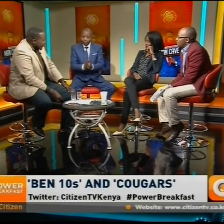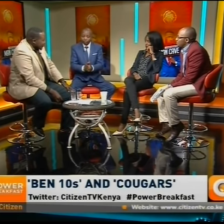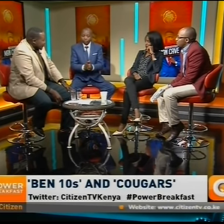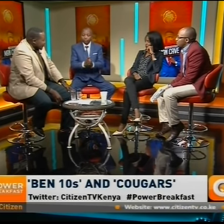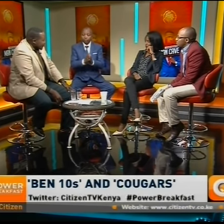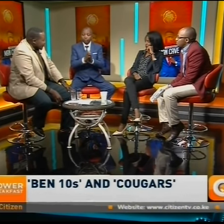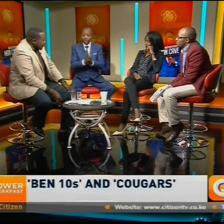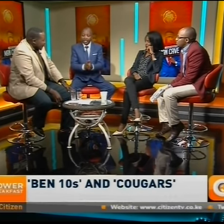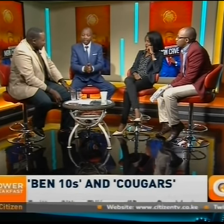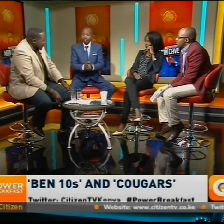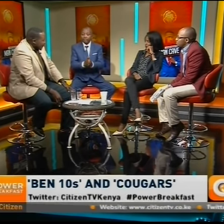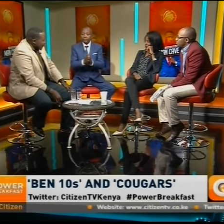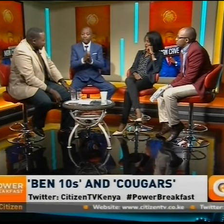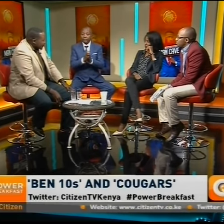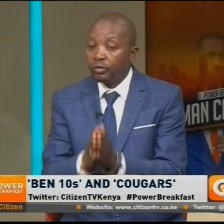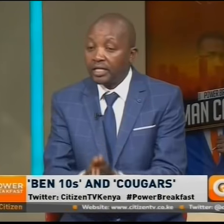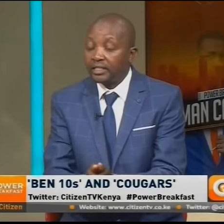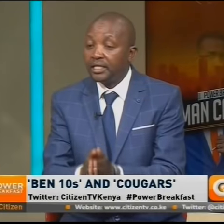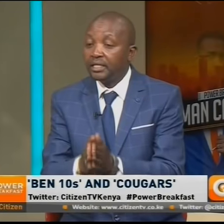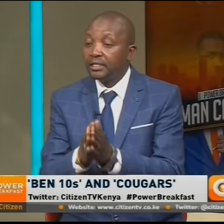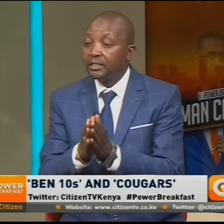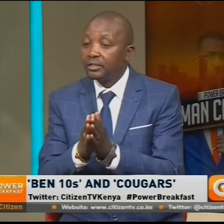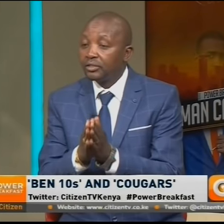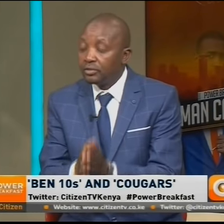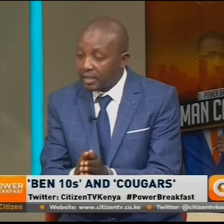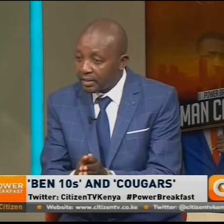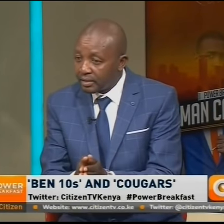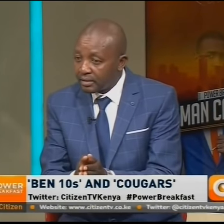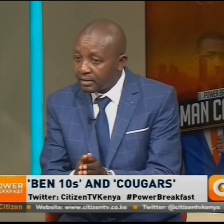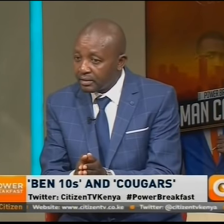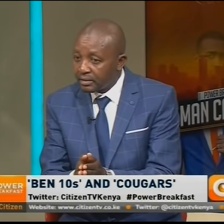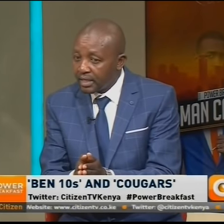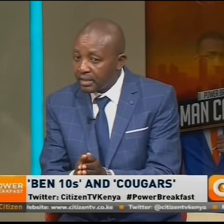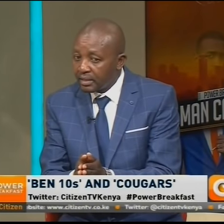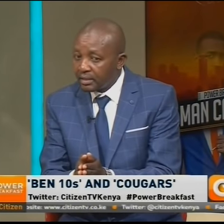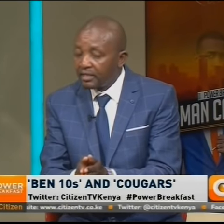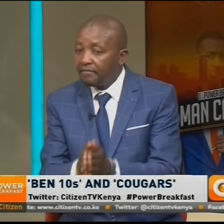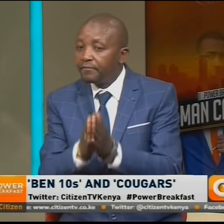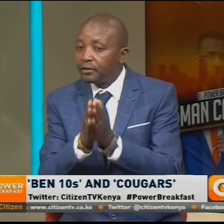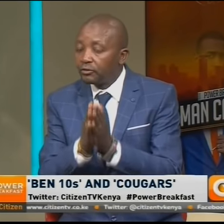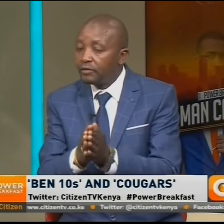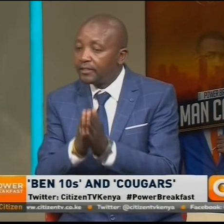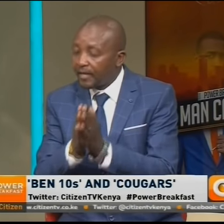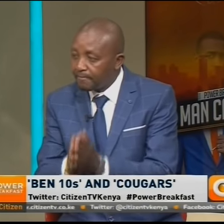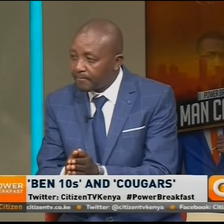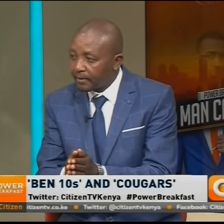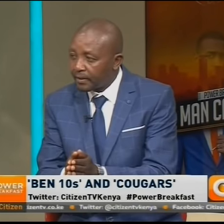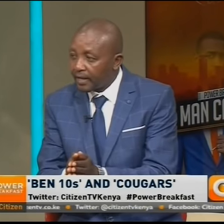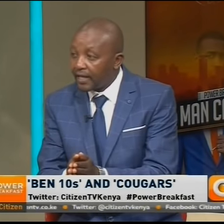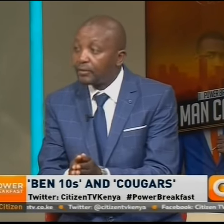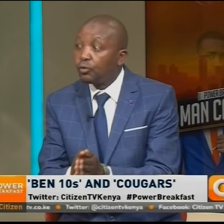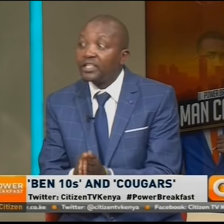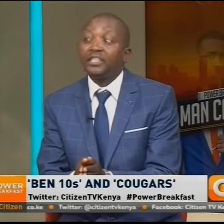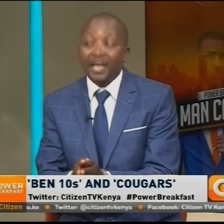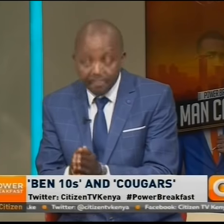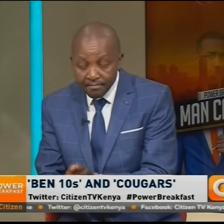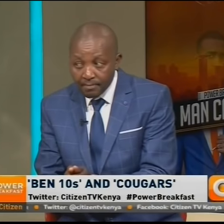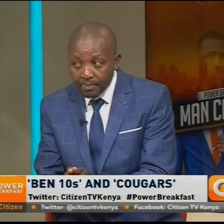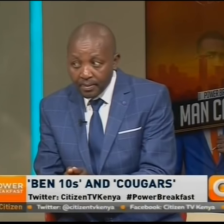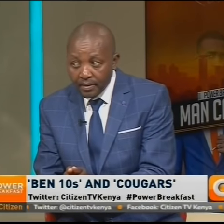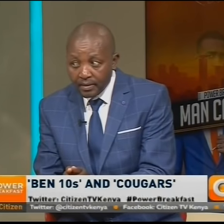people to bring up quality children. Mm. Yeah. Give your children time and quality